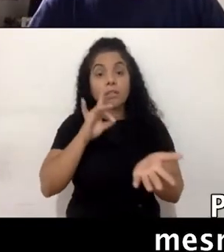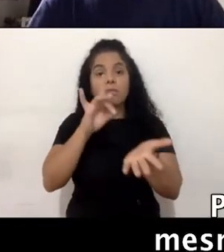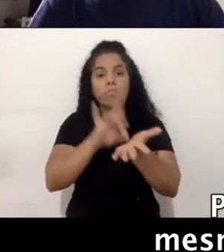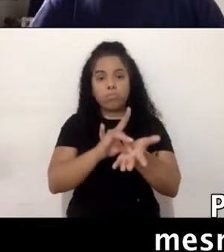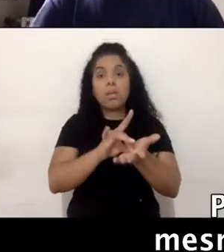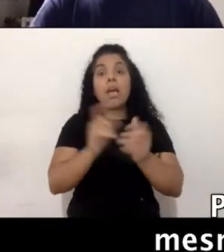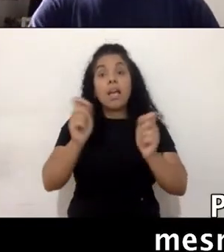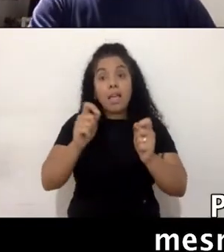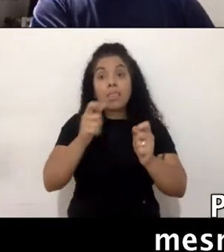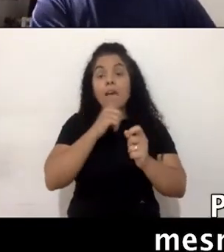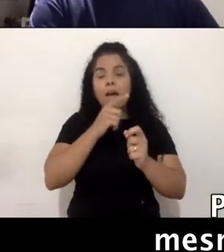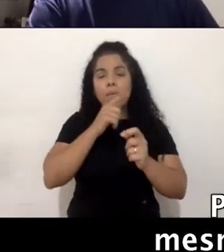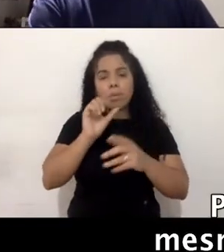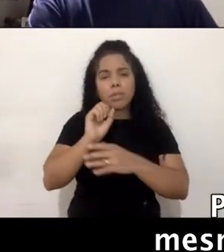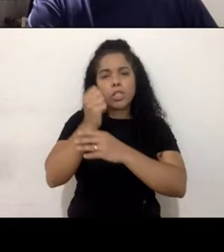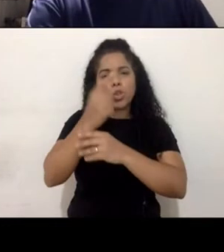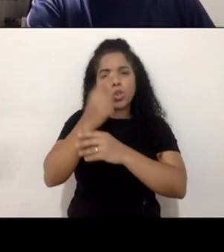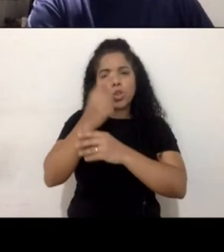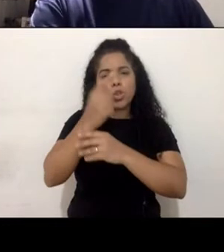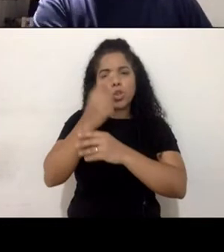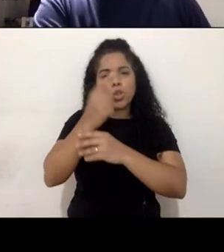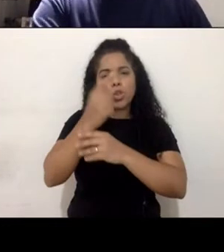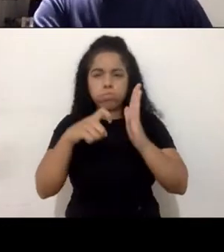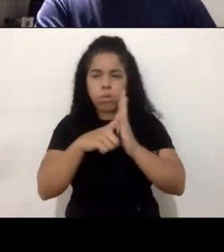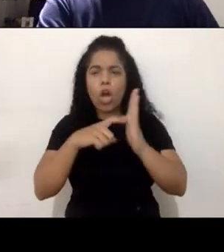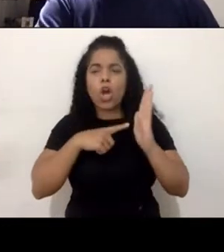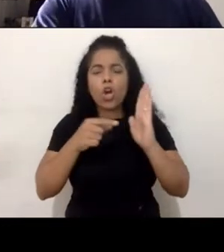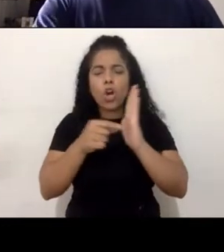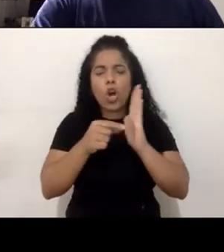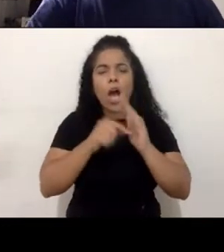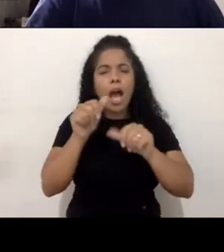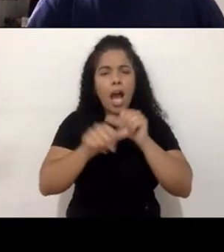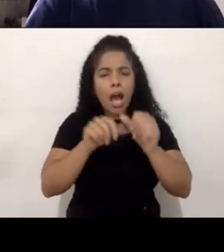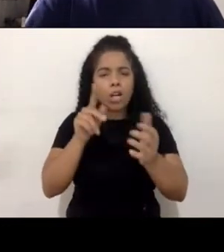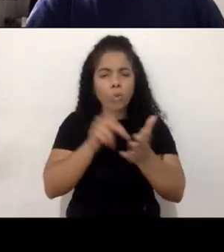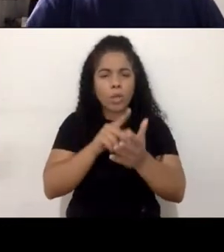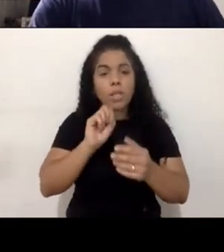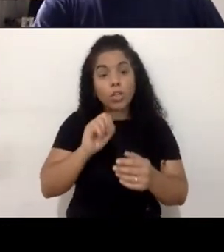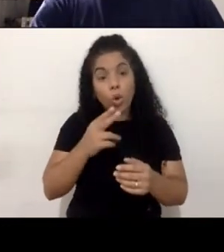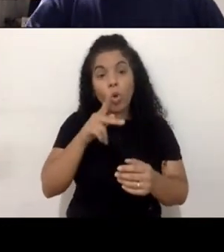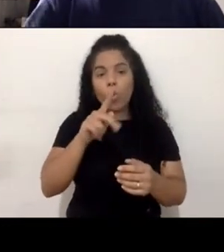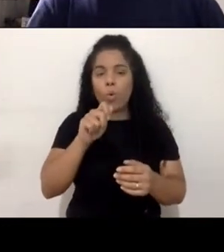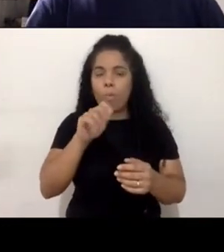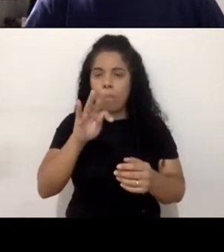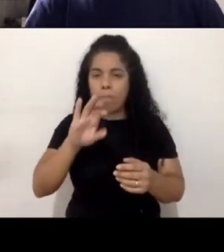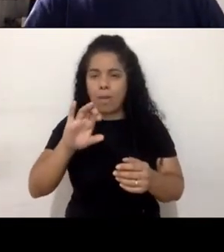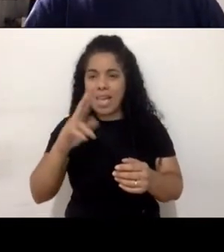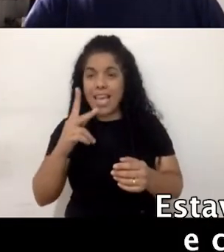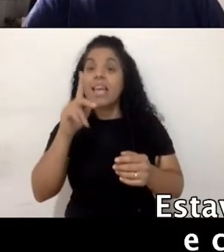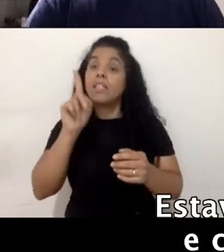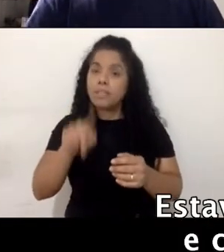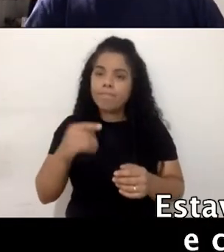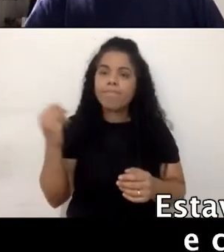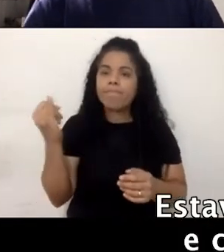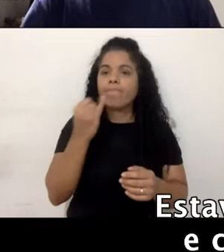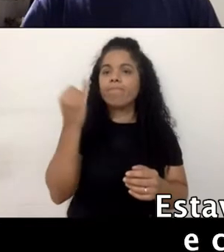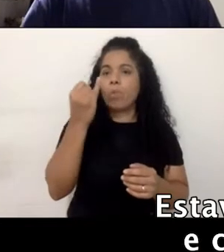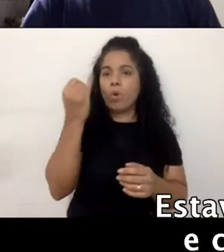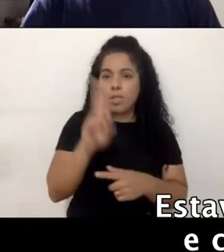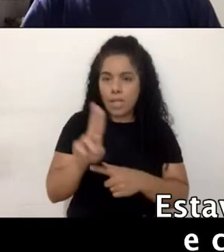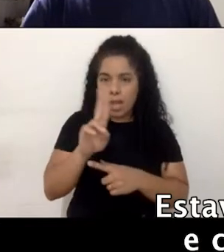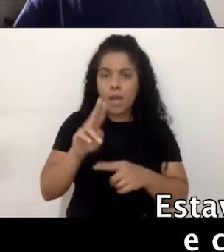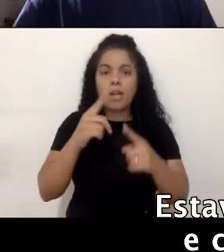patches, even aside from upgrading the versions of the major software, what about rolling out those patches? How easily we can do that. So I was working with